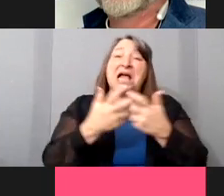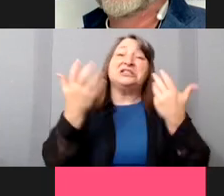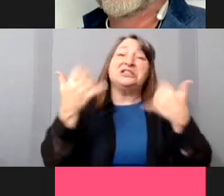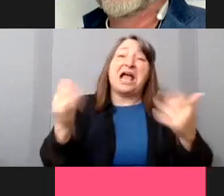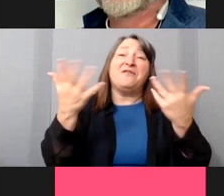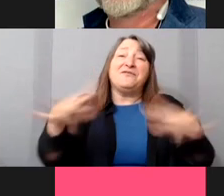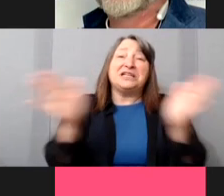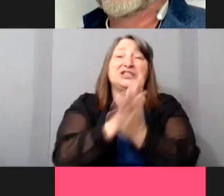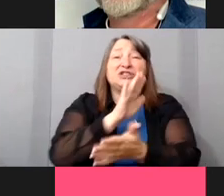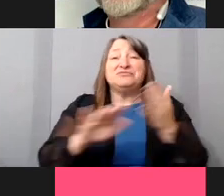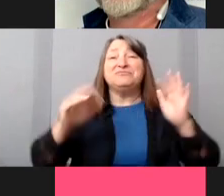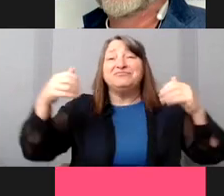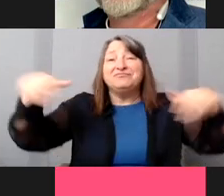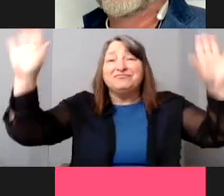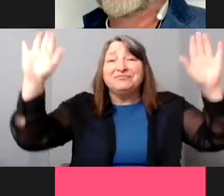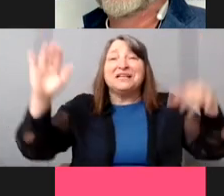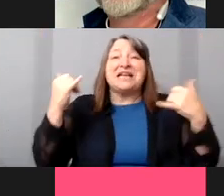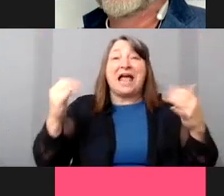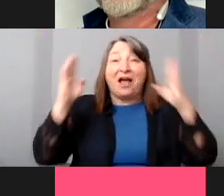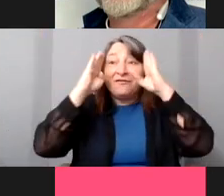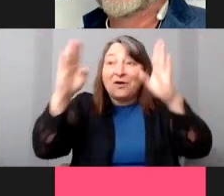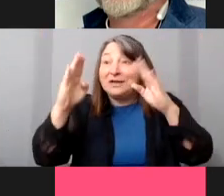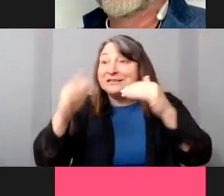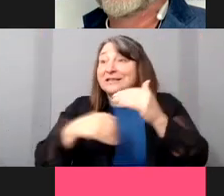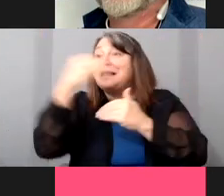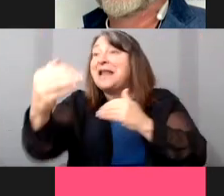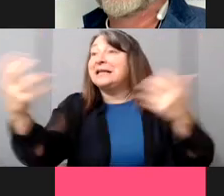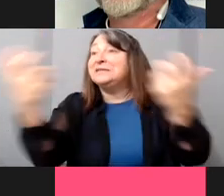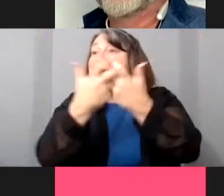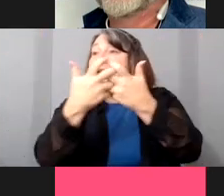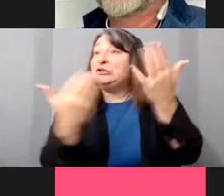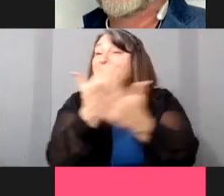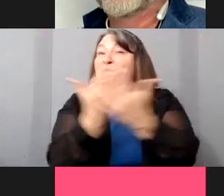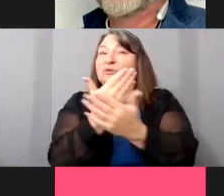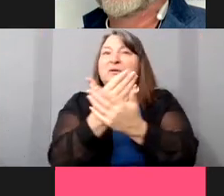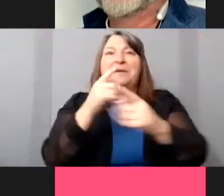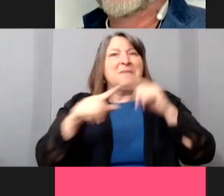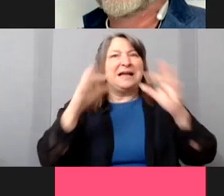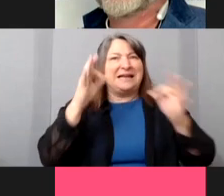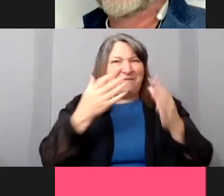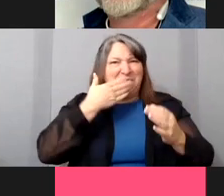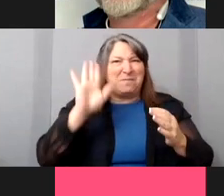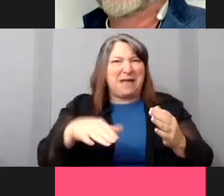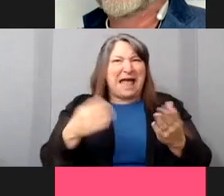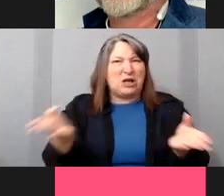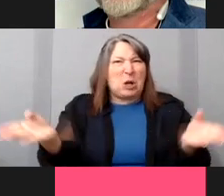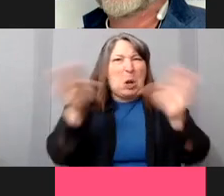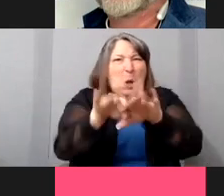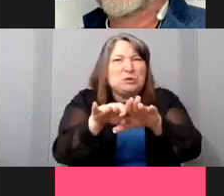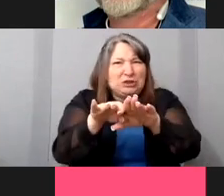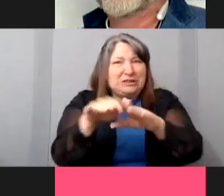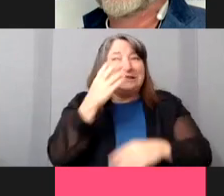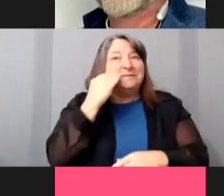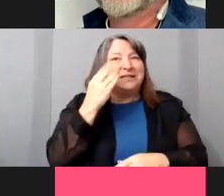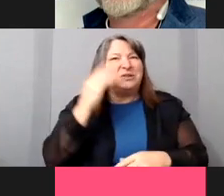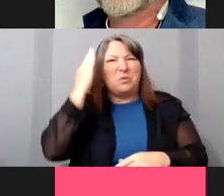on the matches that are going to be continuing forward. But a bad closure experience can really taint what young people take